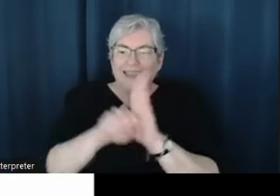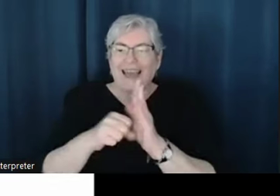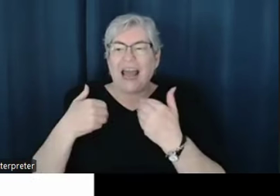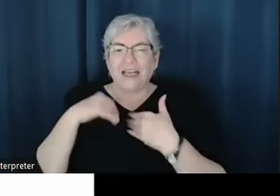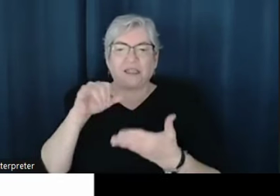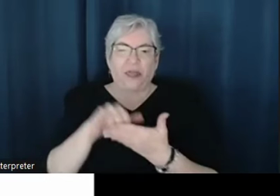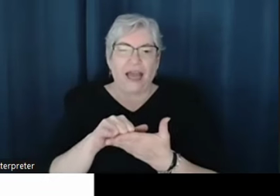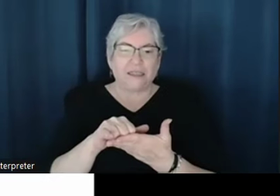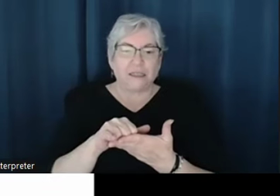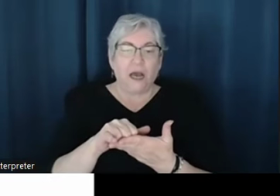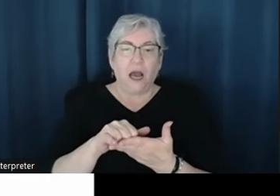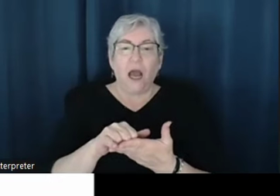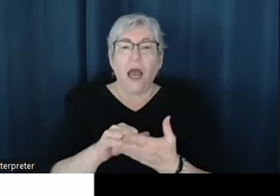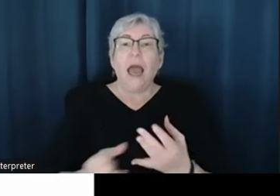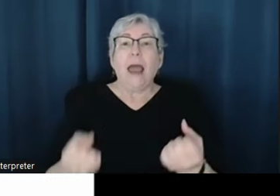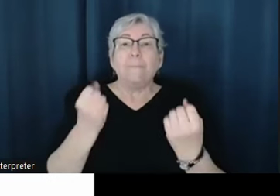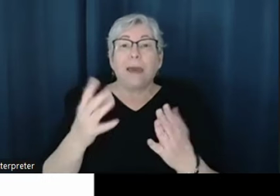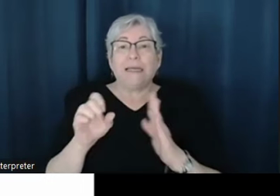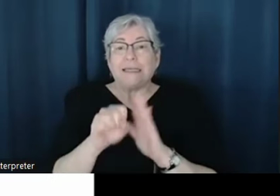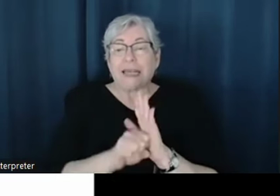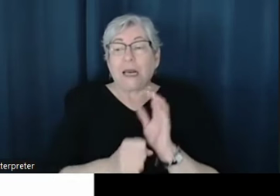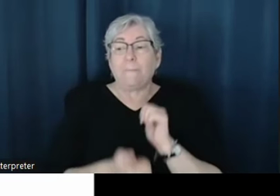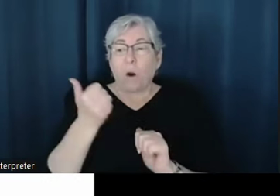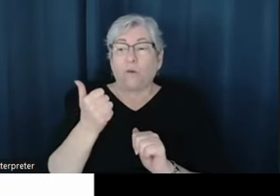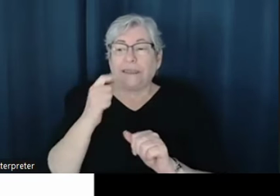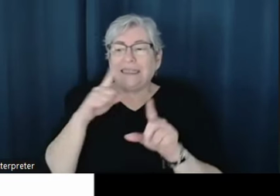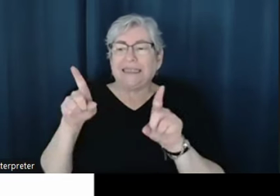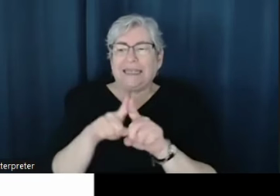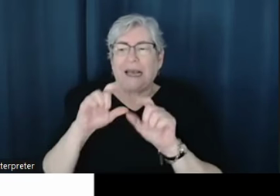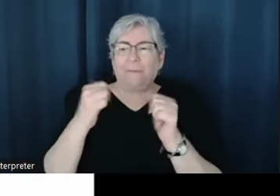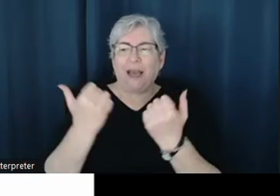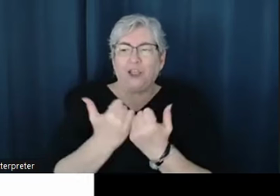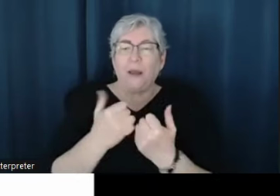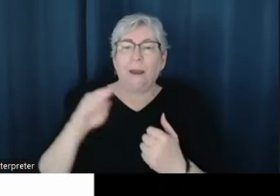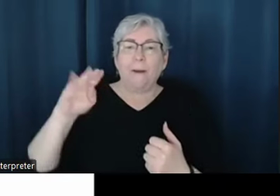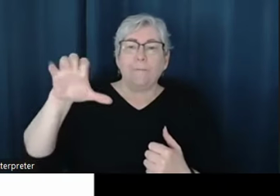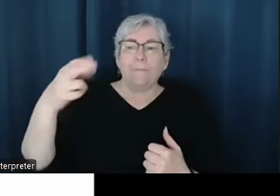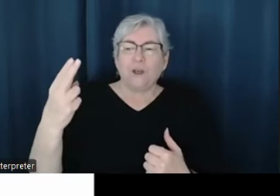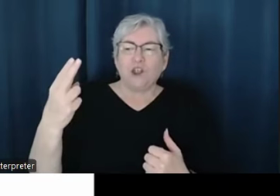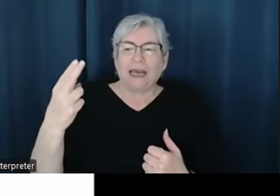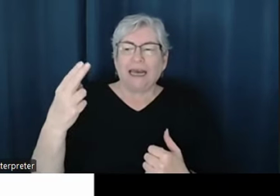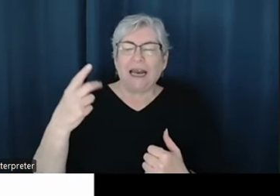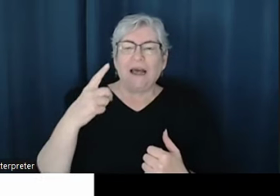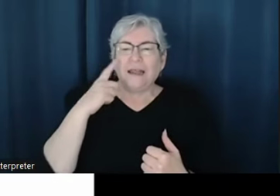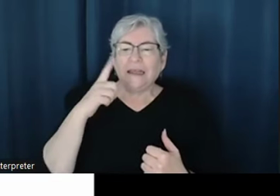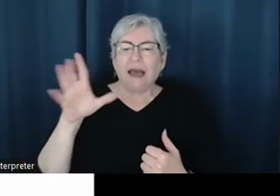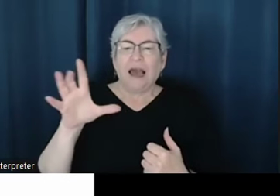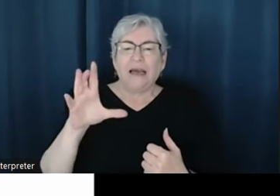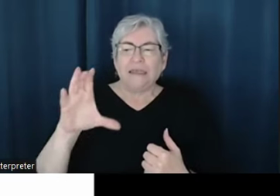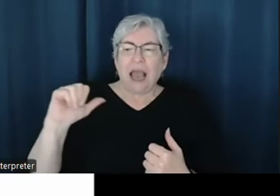said, in many states, most states, it's in the same agency. In Michigan, I think you said, I believe the client assistance